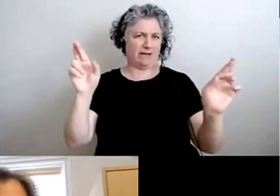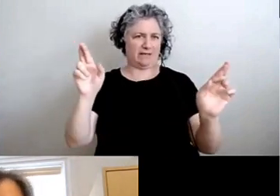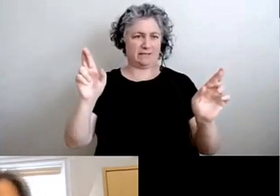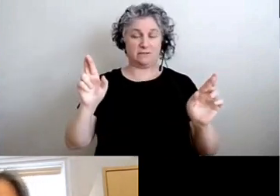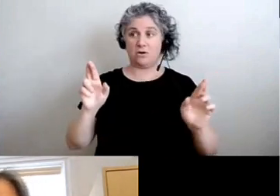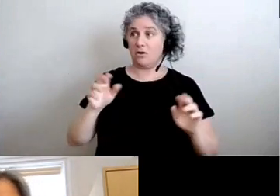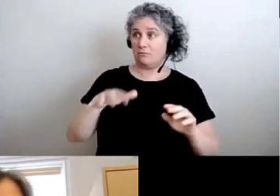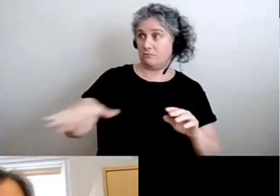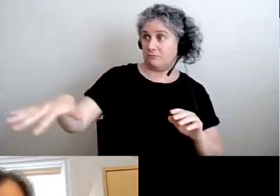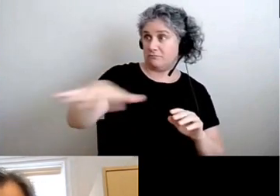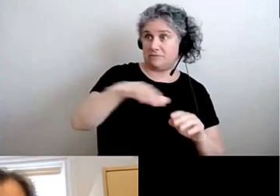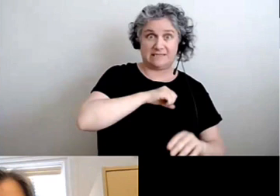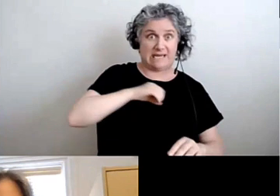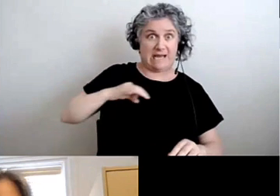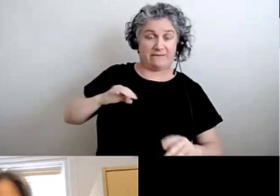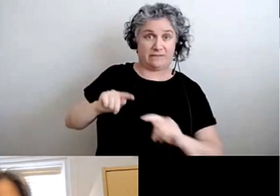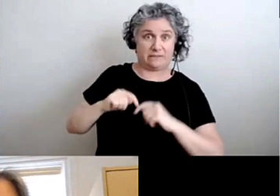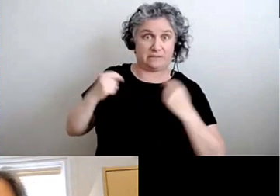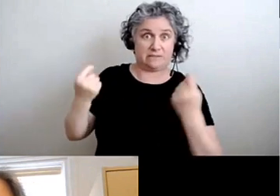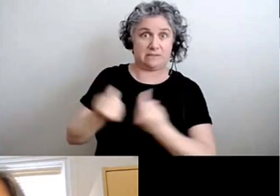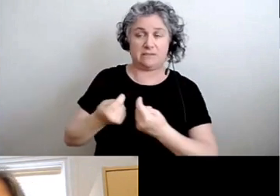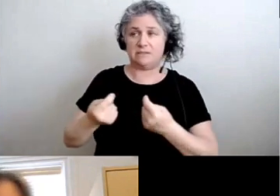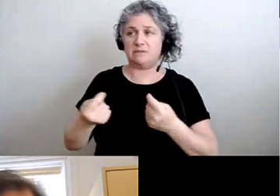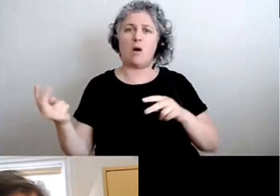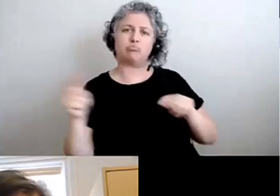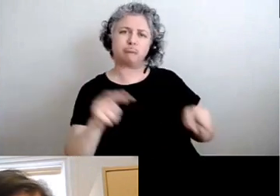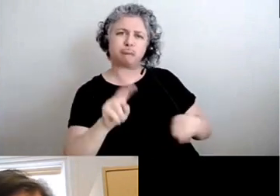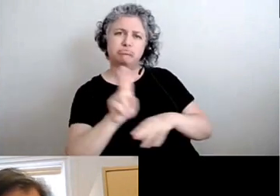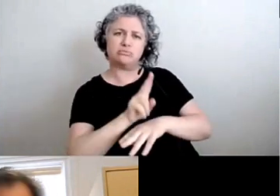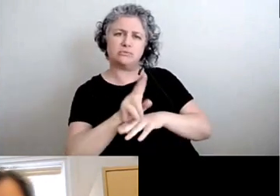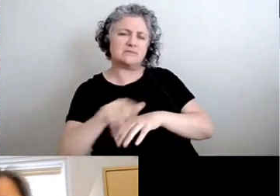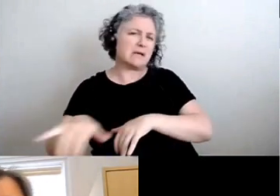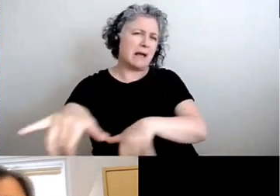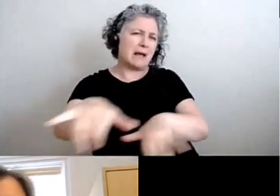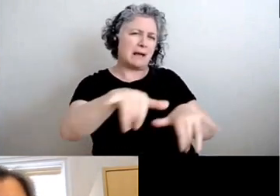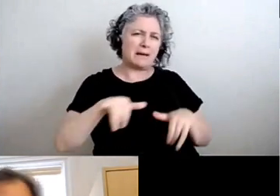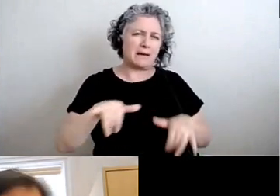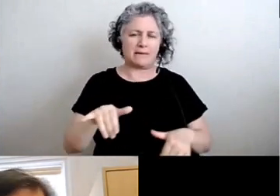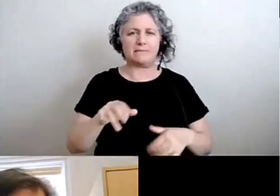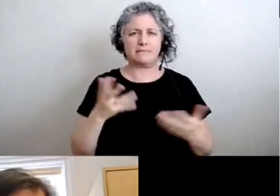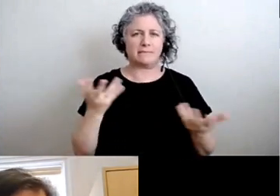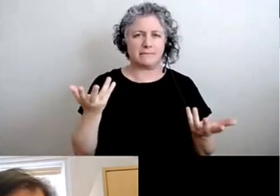team can all have access to the same things.